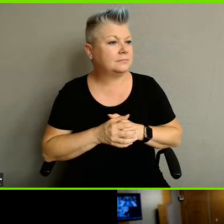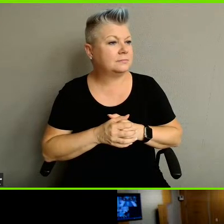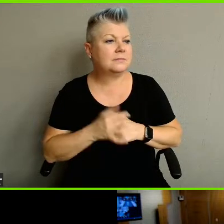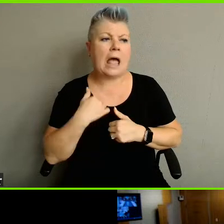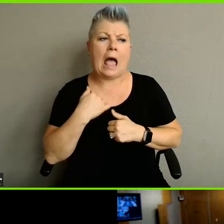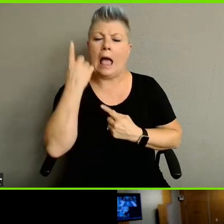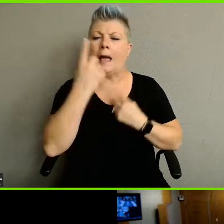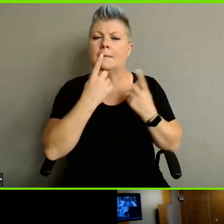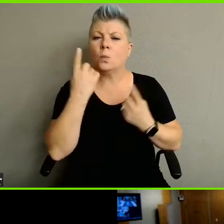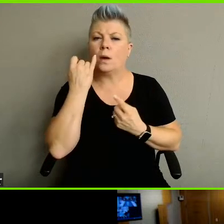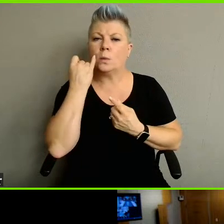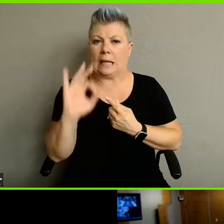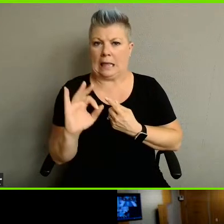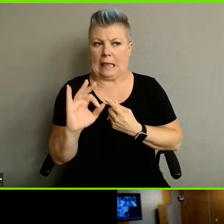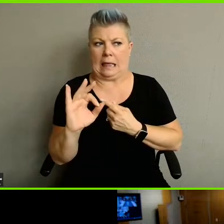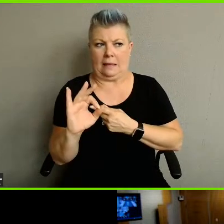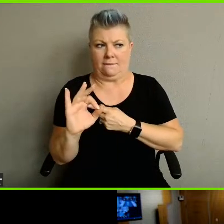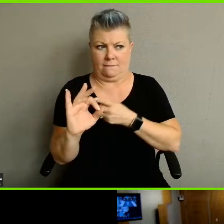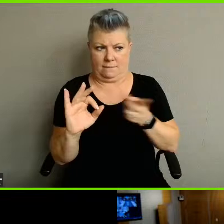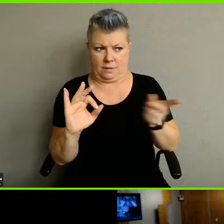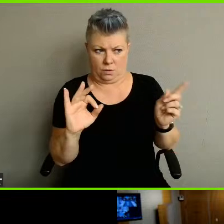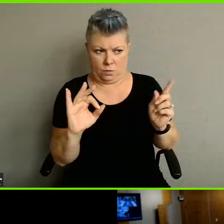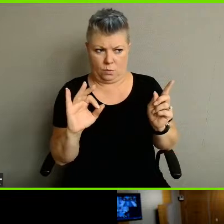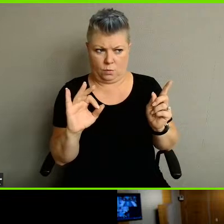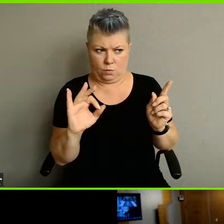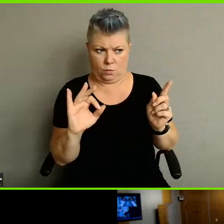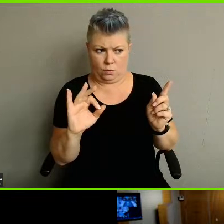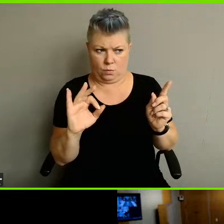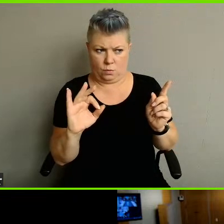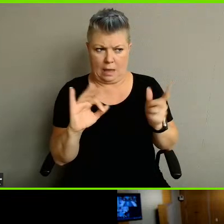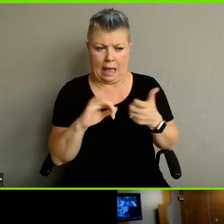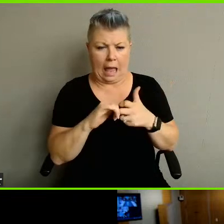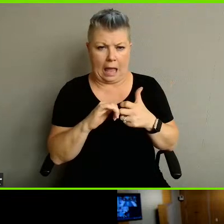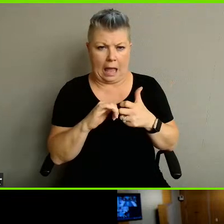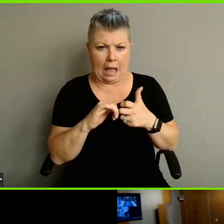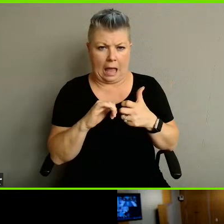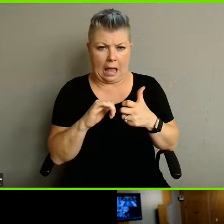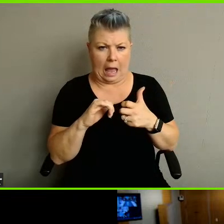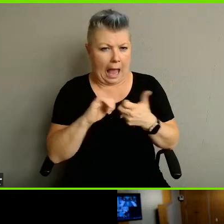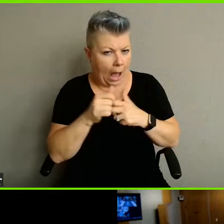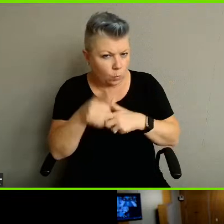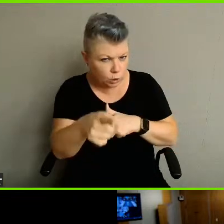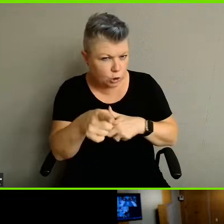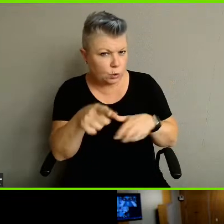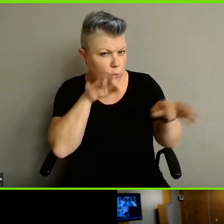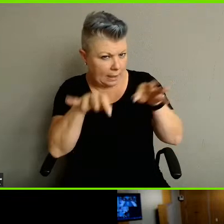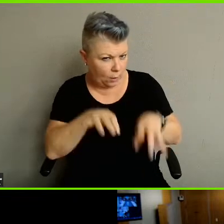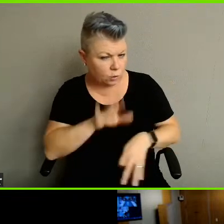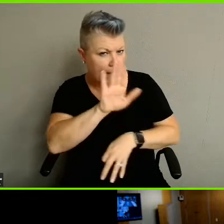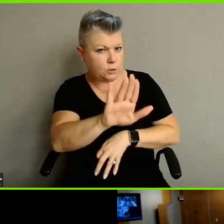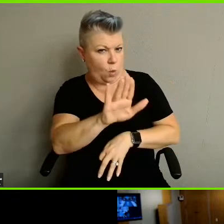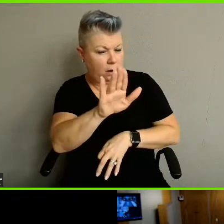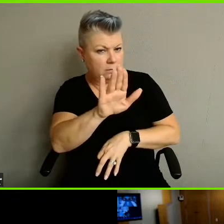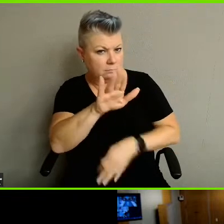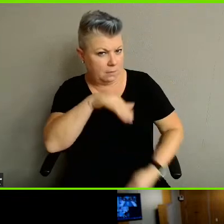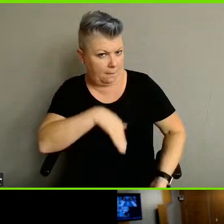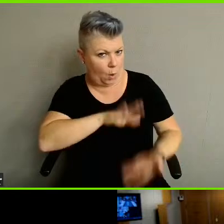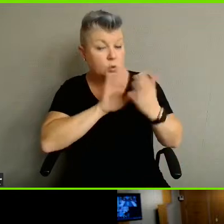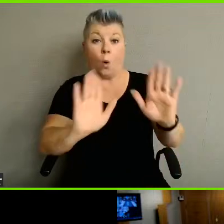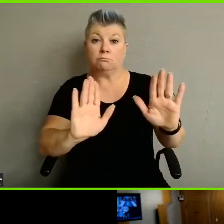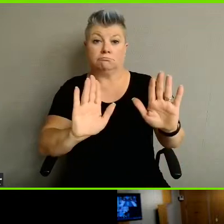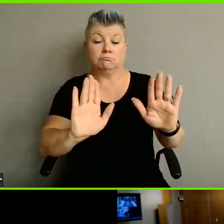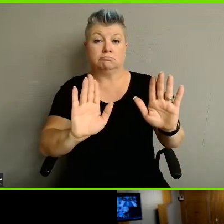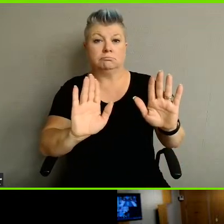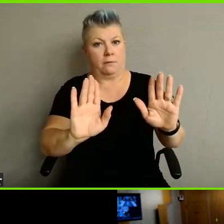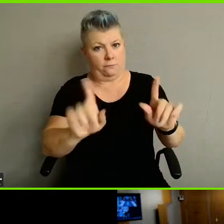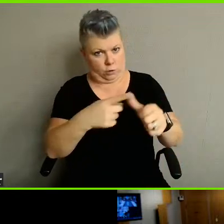I'm wondering if you come to that same conclusion. How would you characterize your approach? By the way, thank you for this presentation. It's been